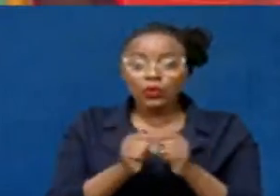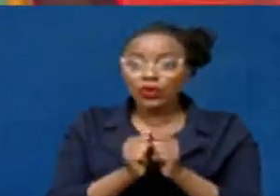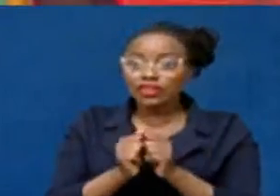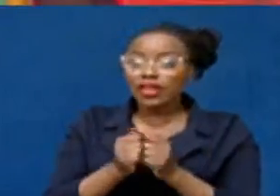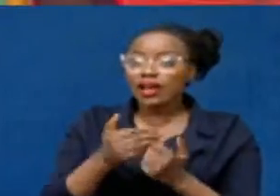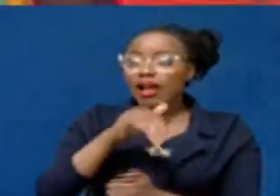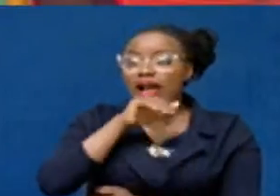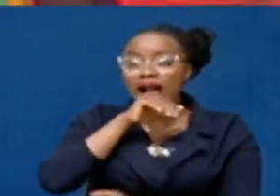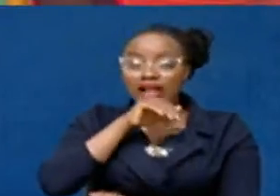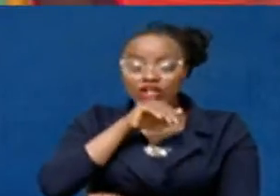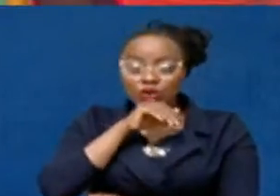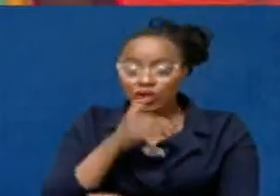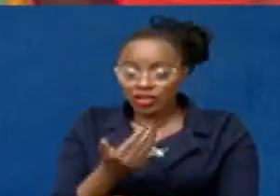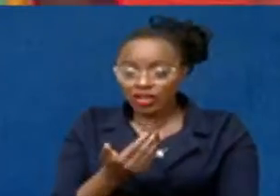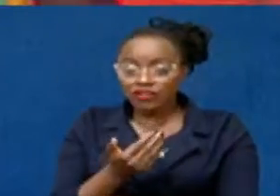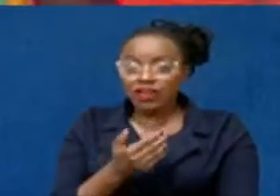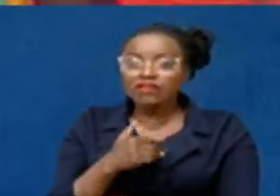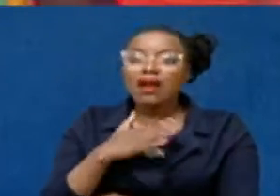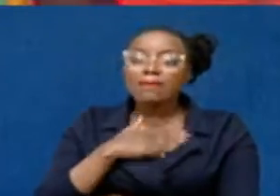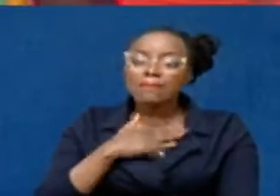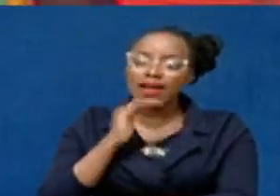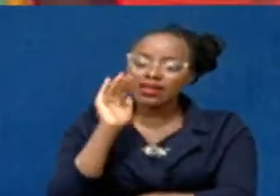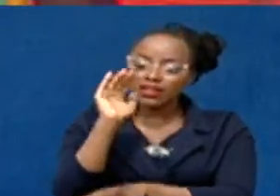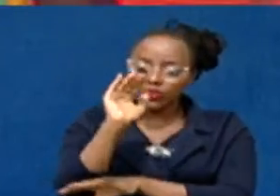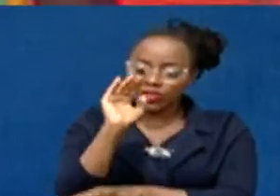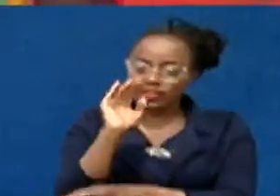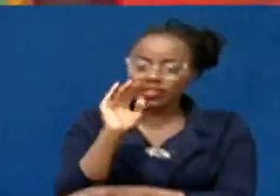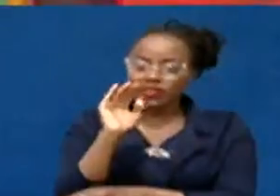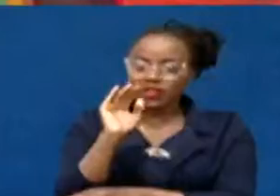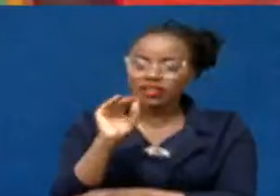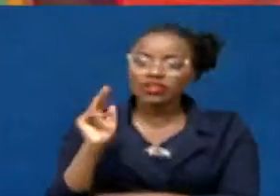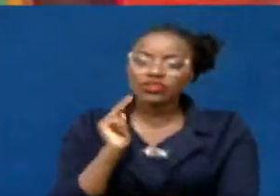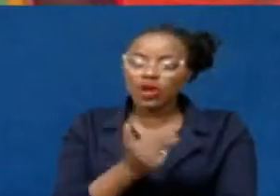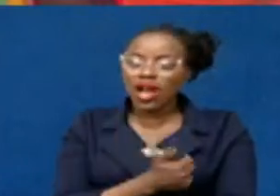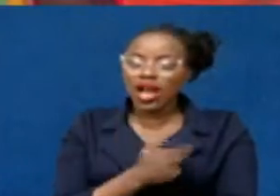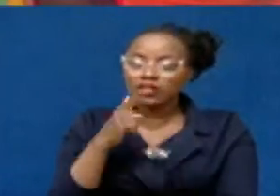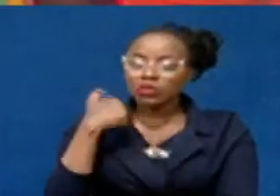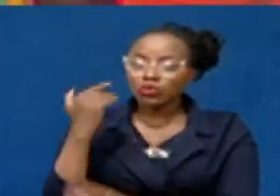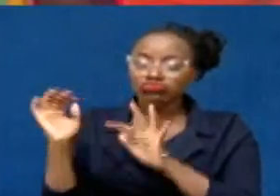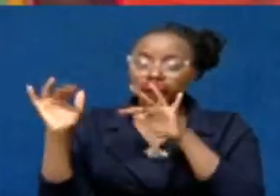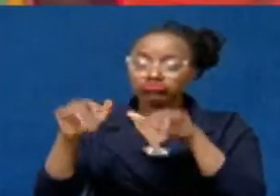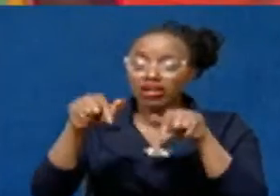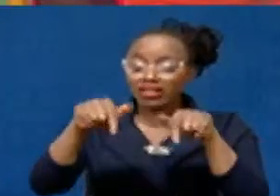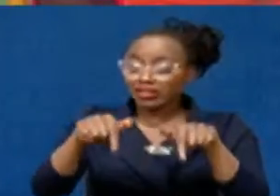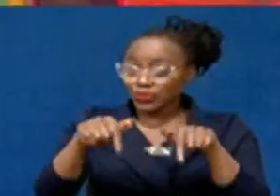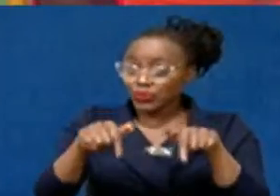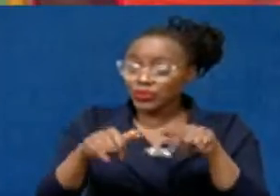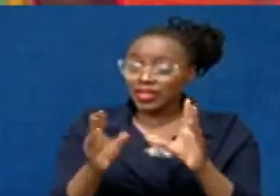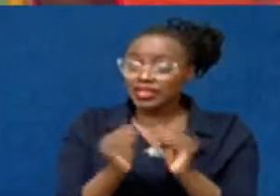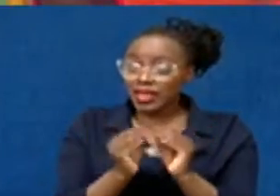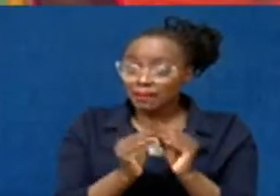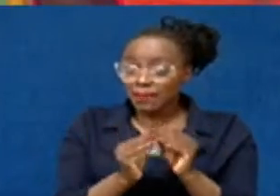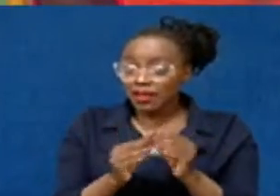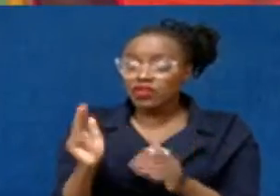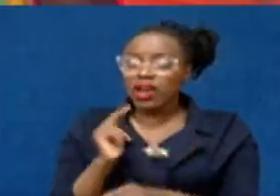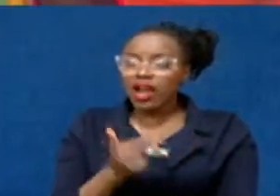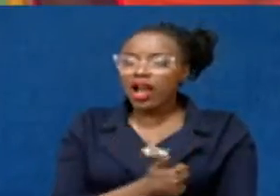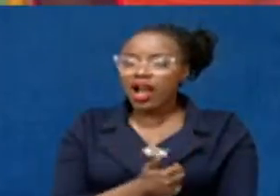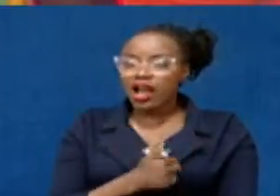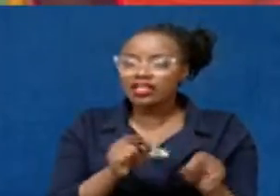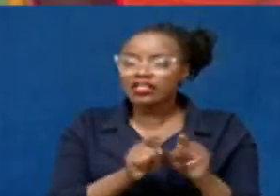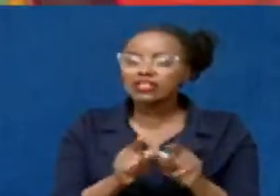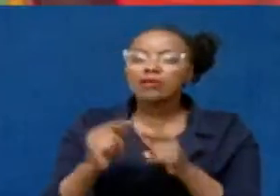Minister, Raila Amolo Odinga. My plea to us sitting here is that we will